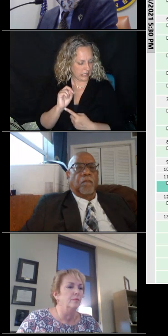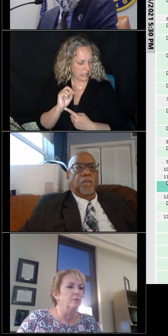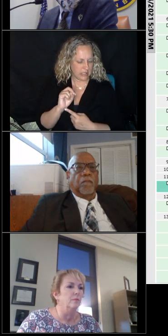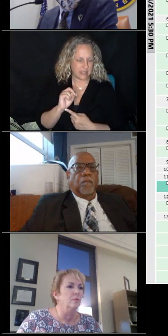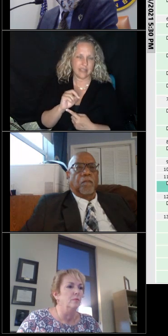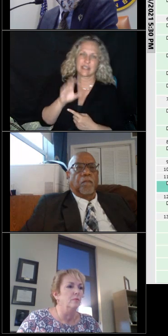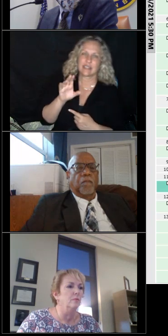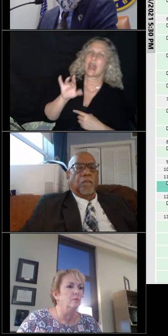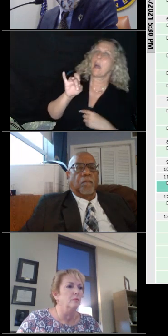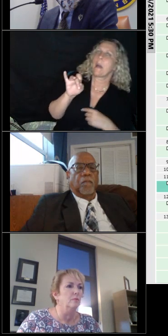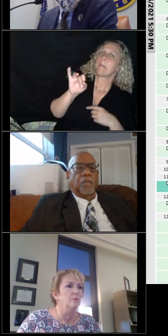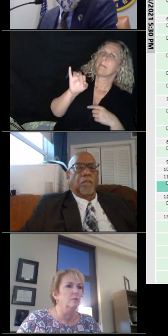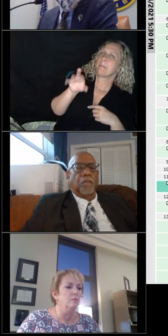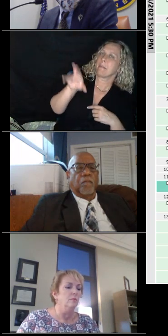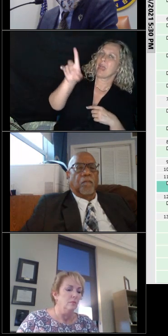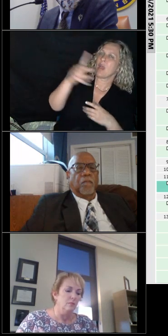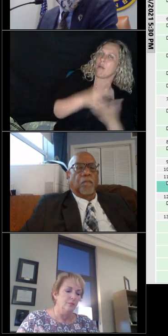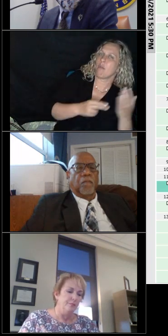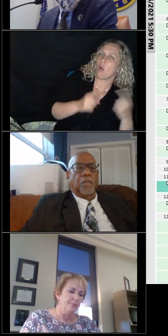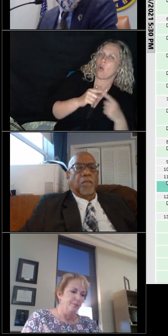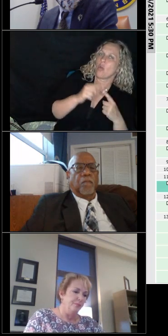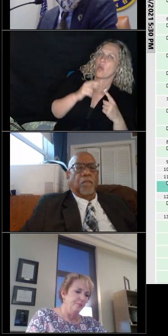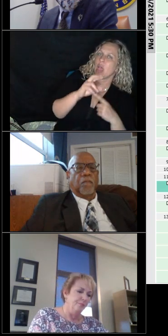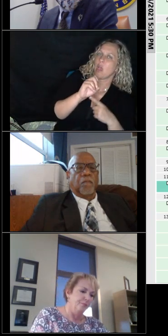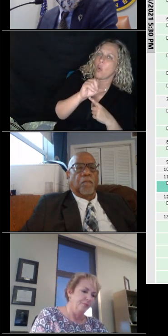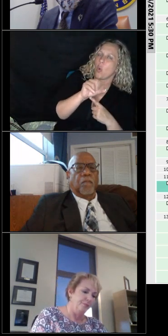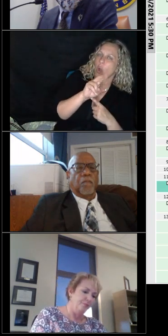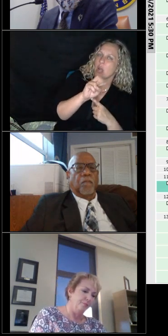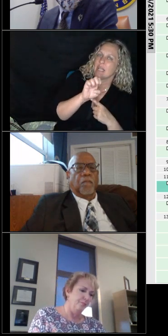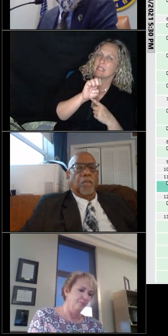Mayor, there is both a ordinance provision and a